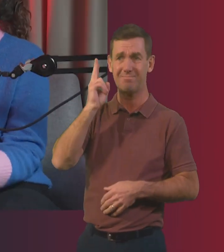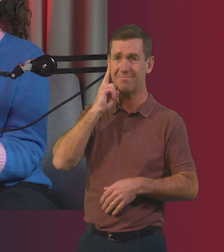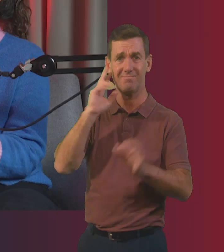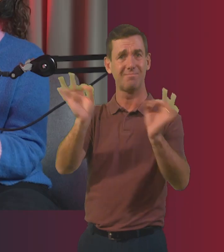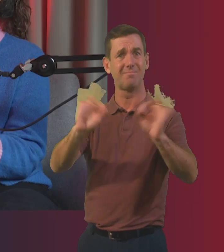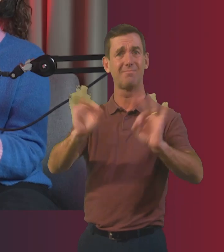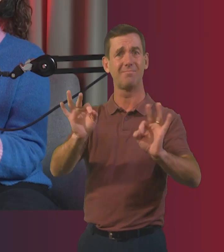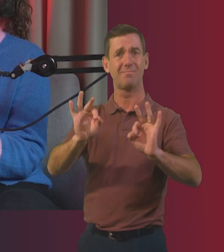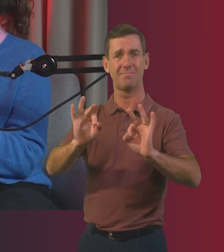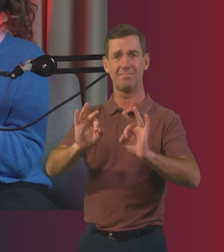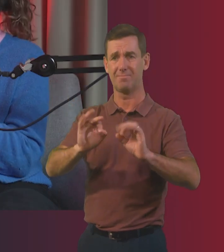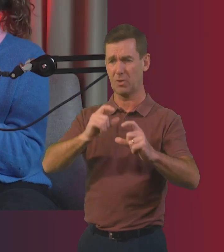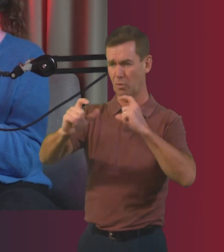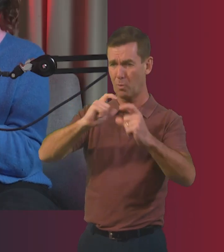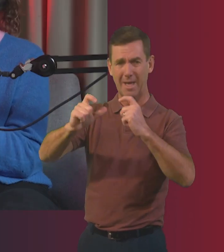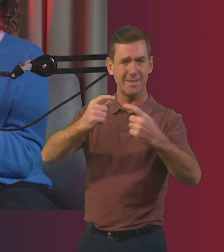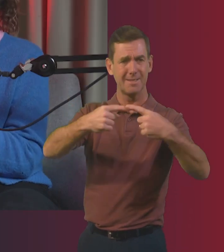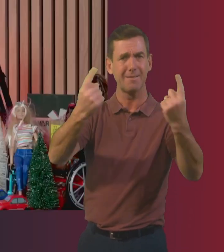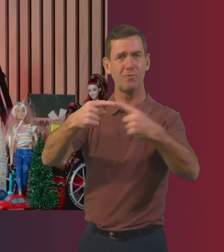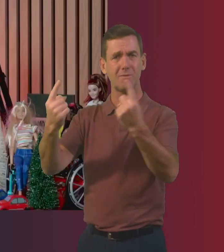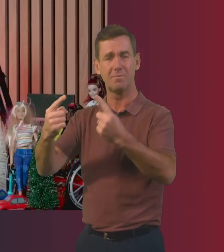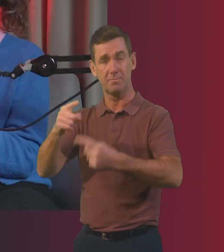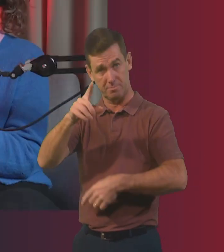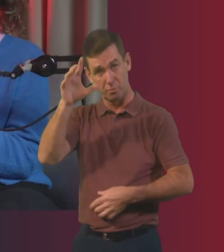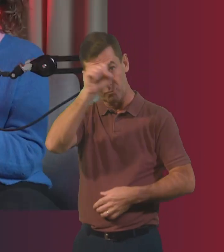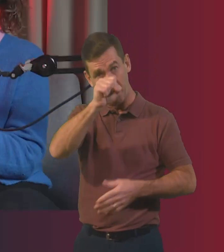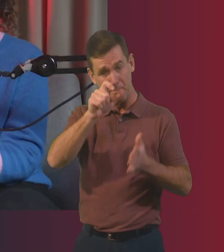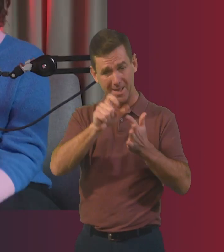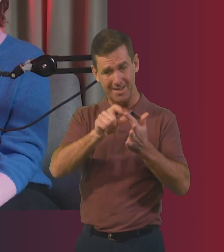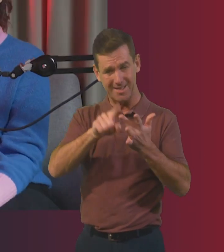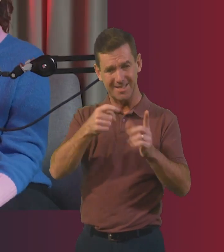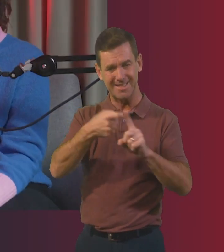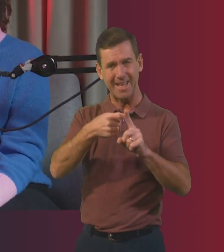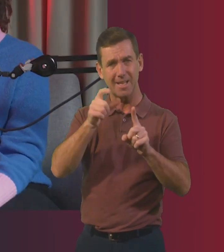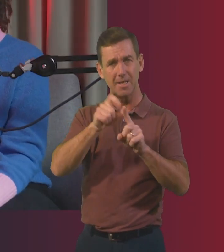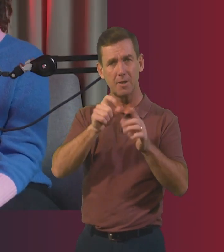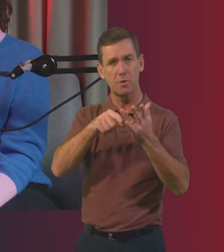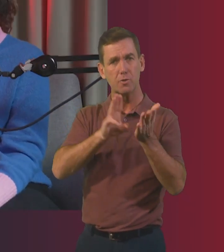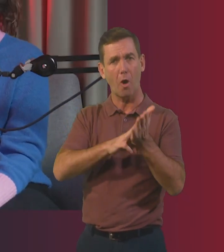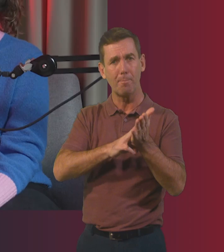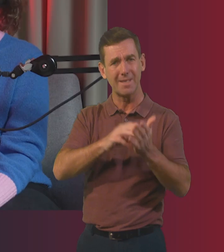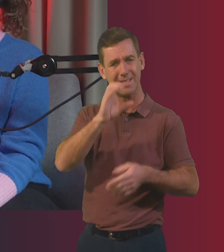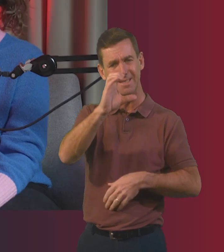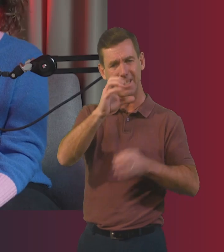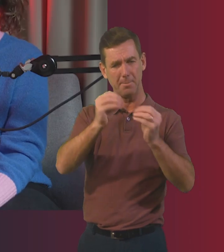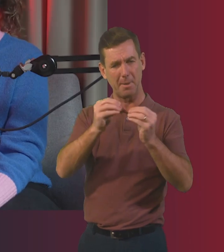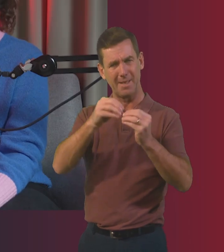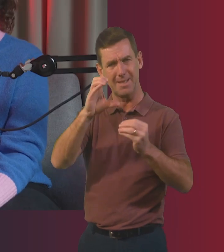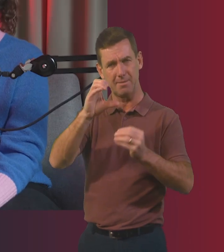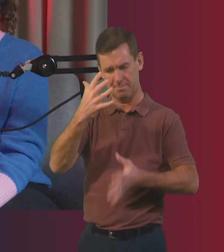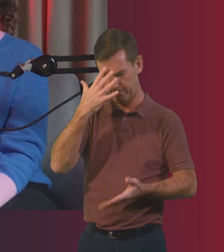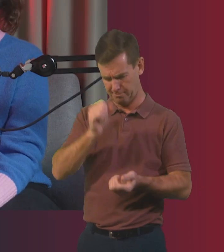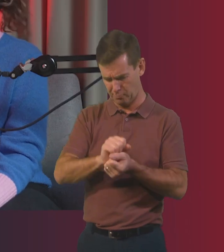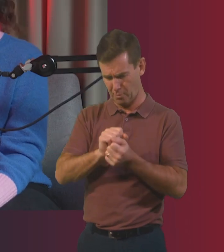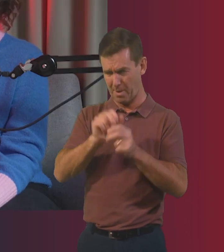way. And I remember. Do you remember Dick and Dom? Yeah. The CBB. Yeah. So I remember watching it on Saturday